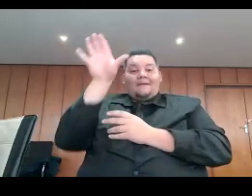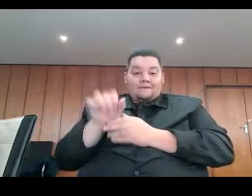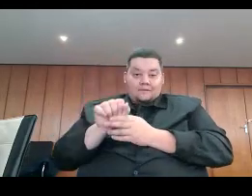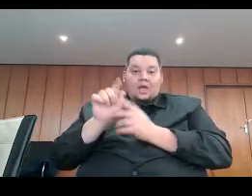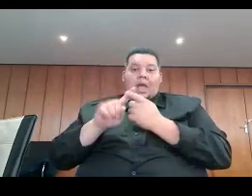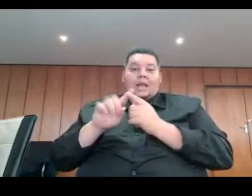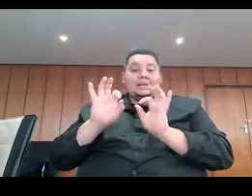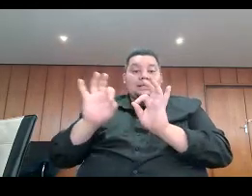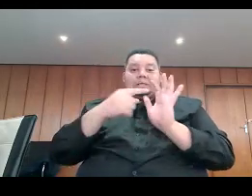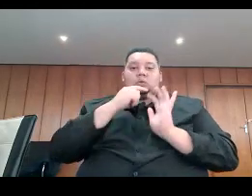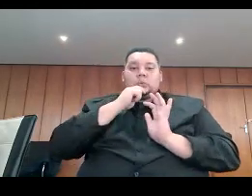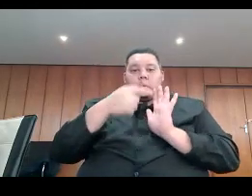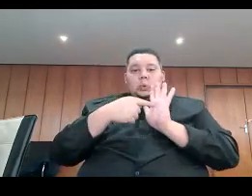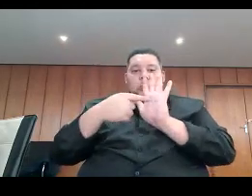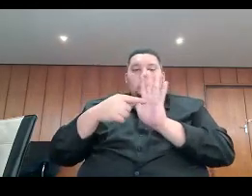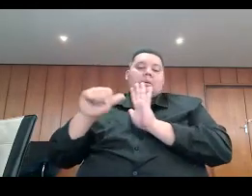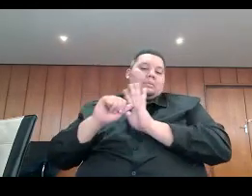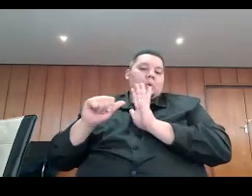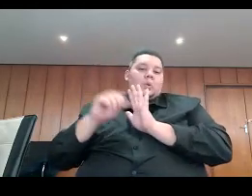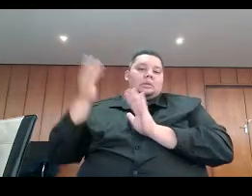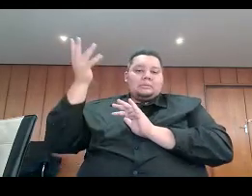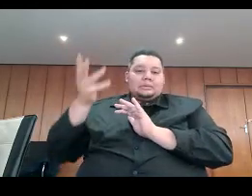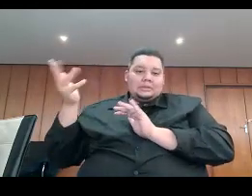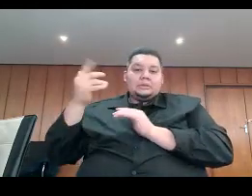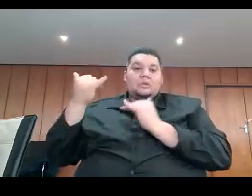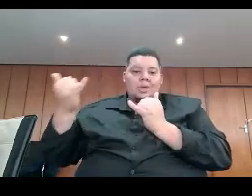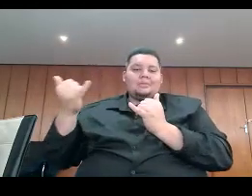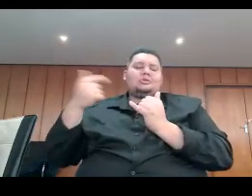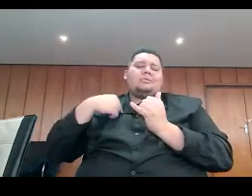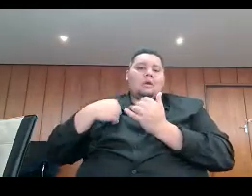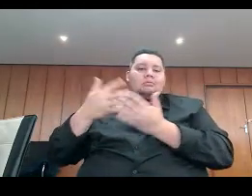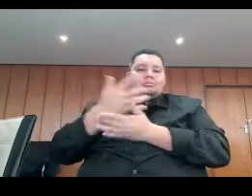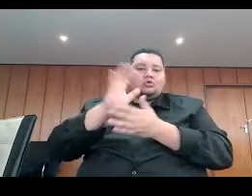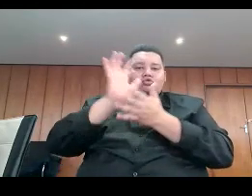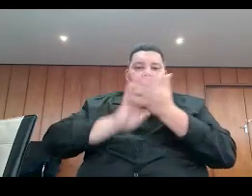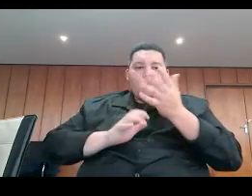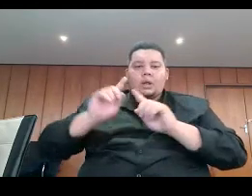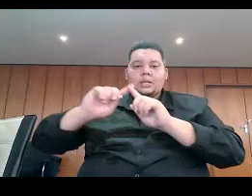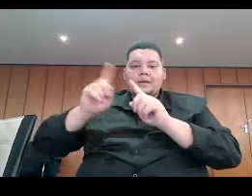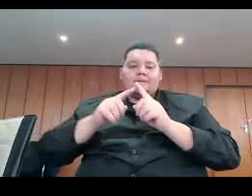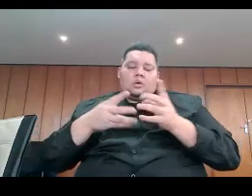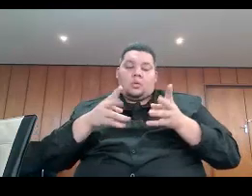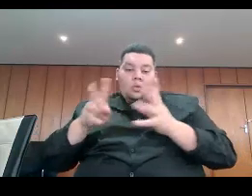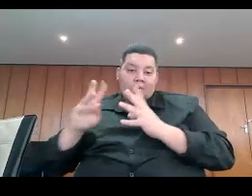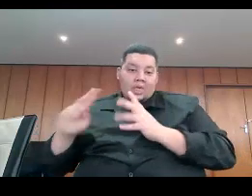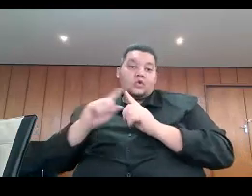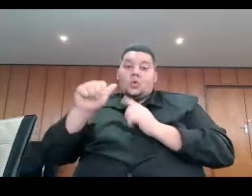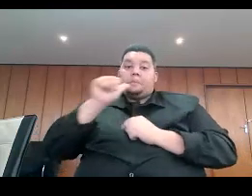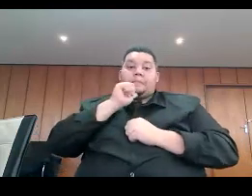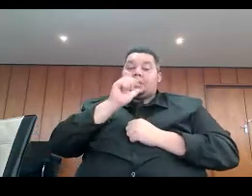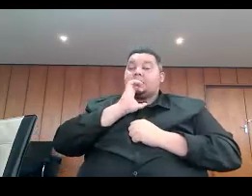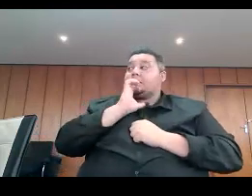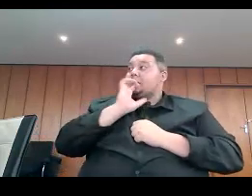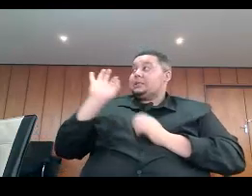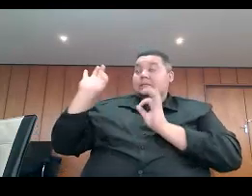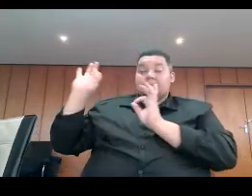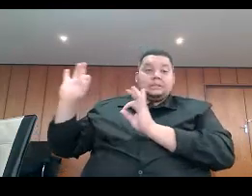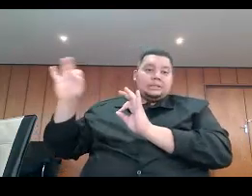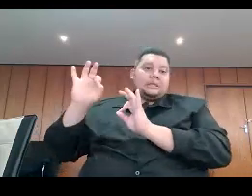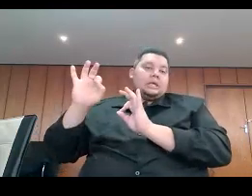is very important. So although I've talked about stories and all of the different methods, it doesn't mean that this is a rejection